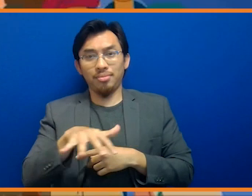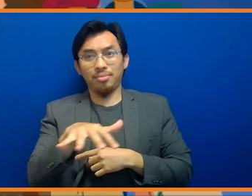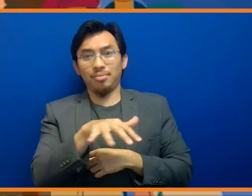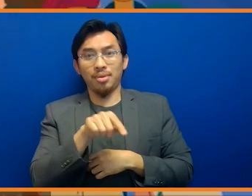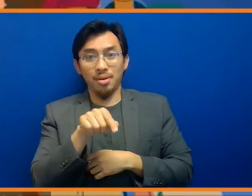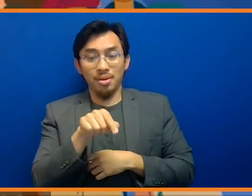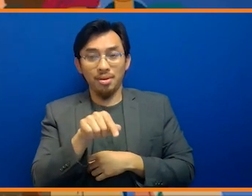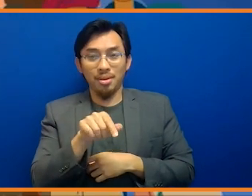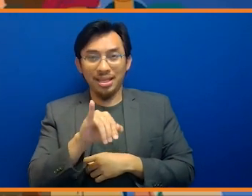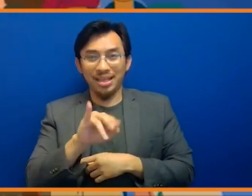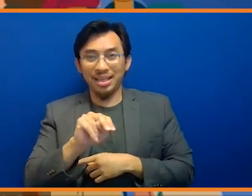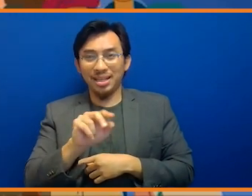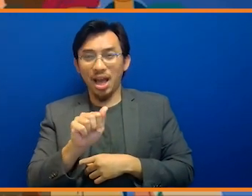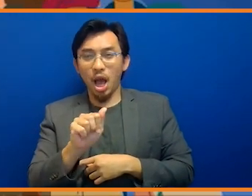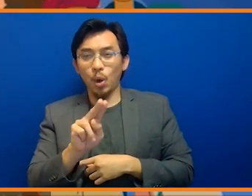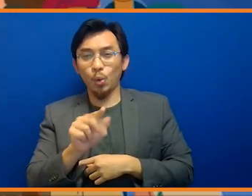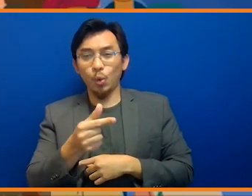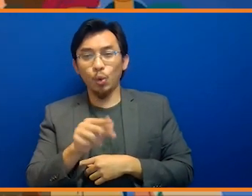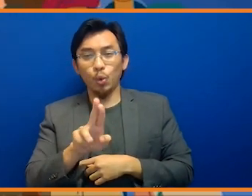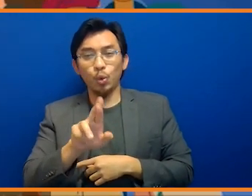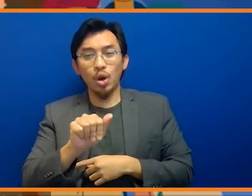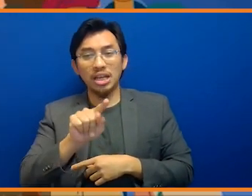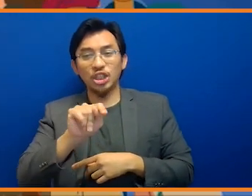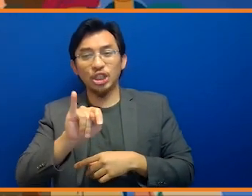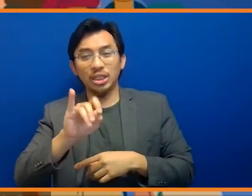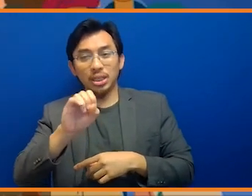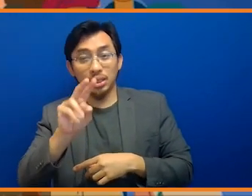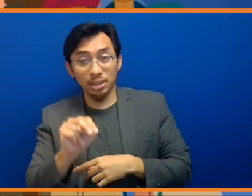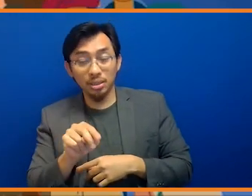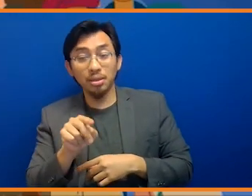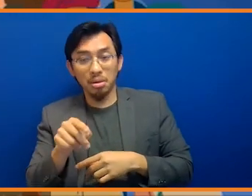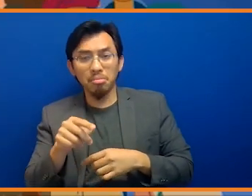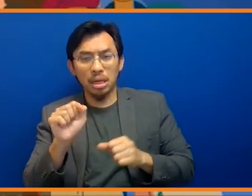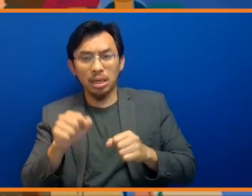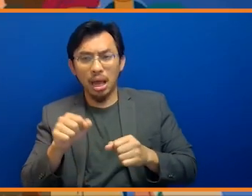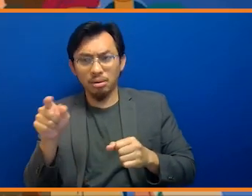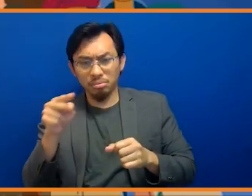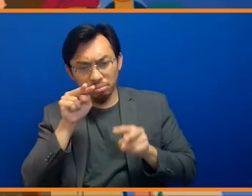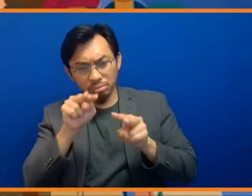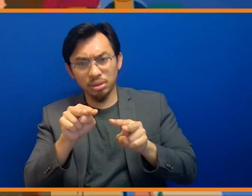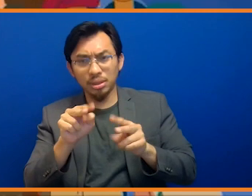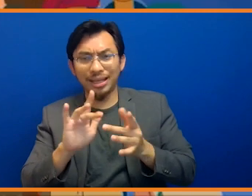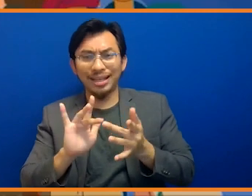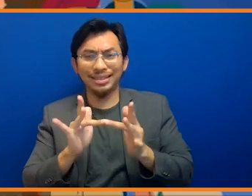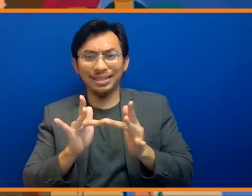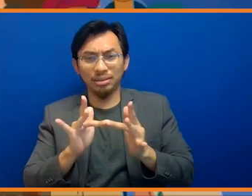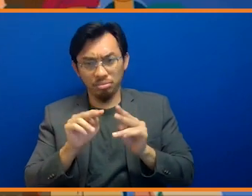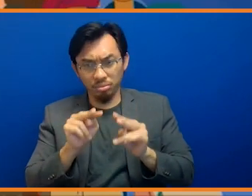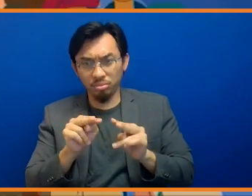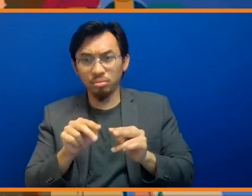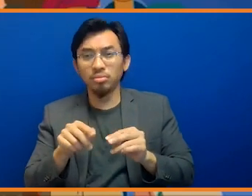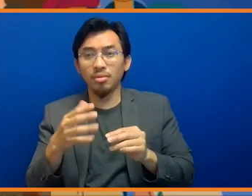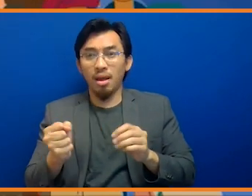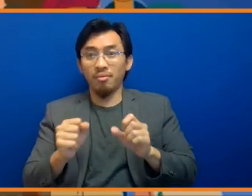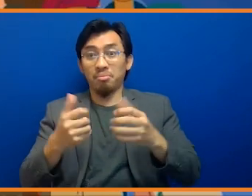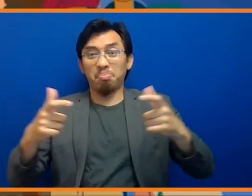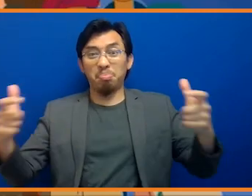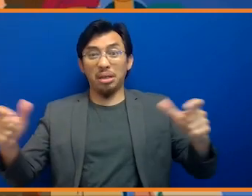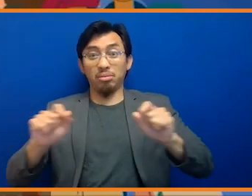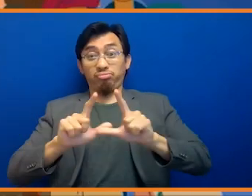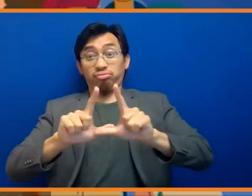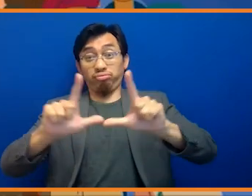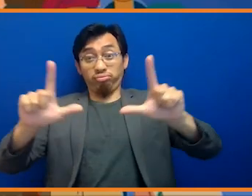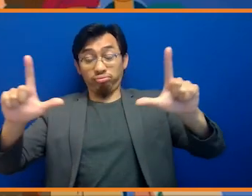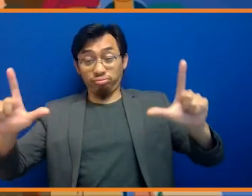course, this uh, can be found everywhere in the internet, but this they make a big display there so that